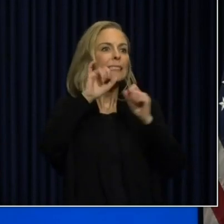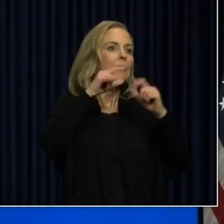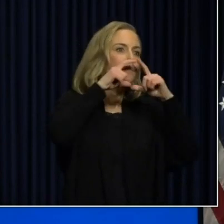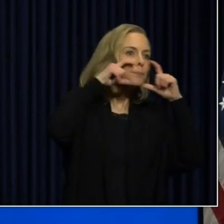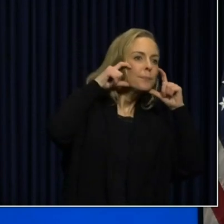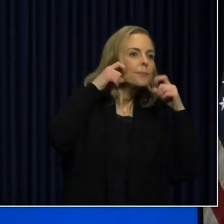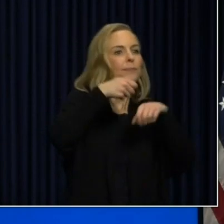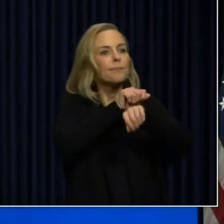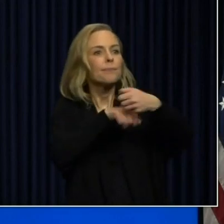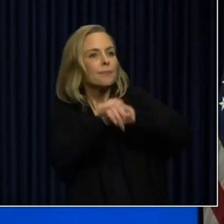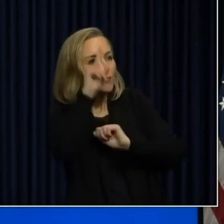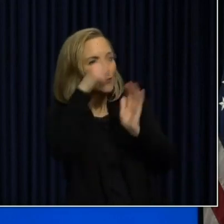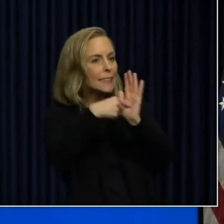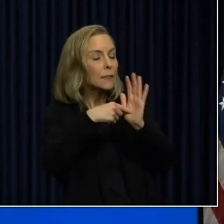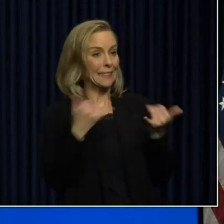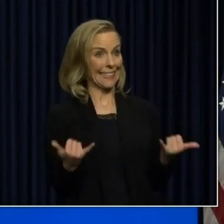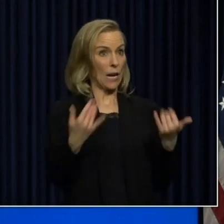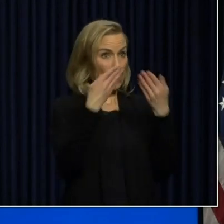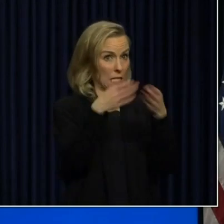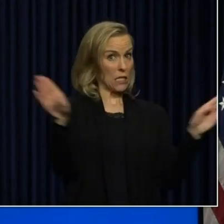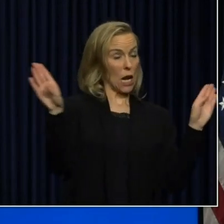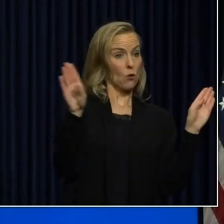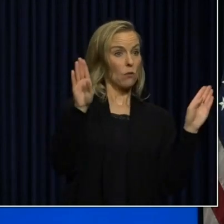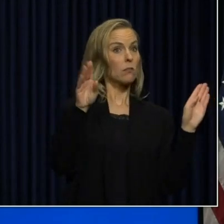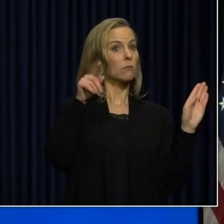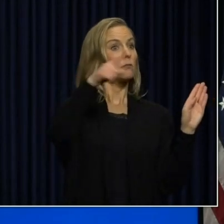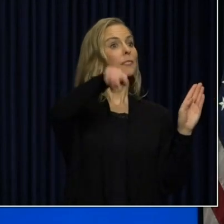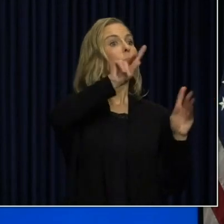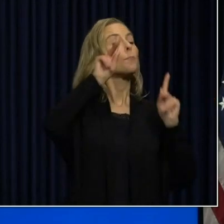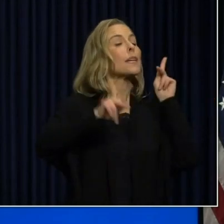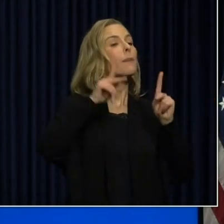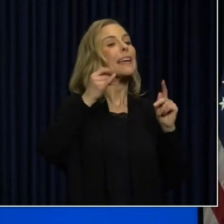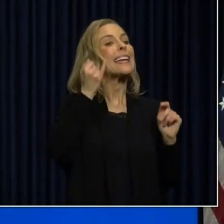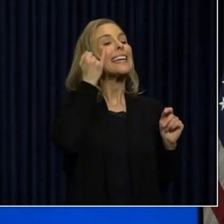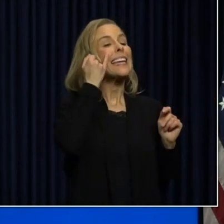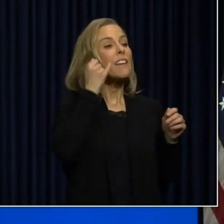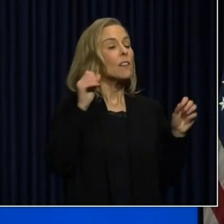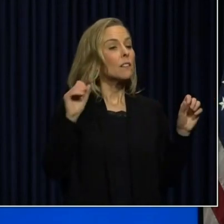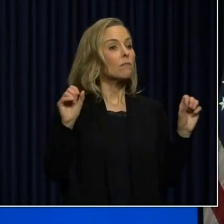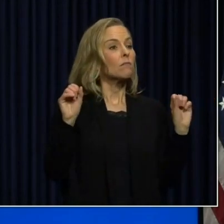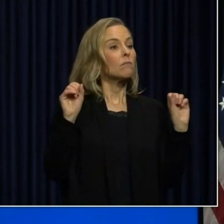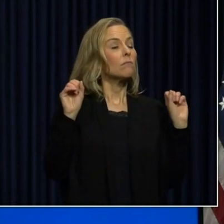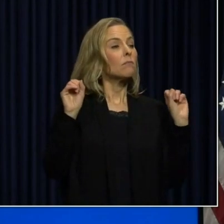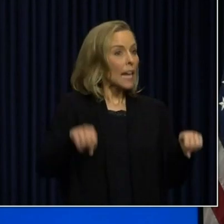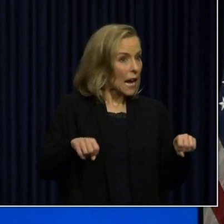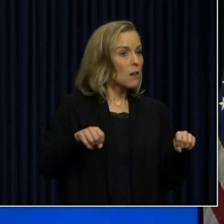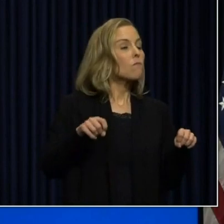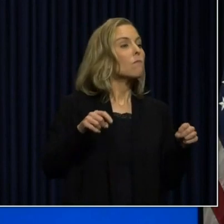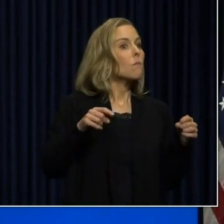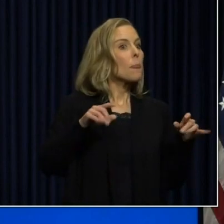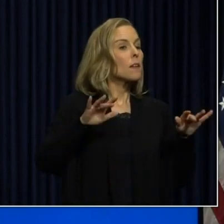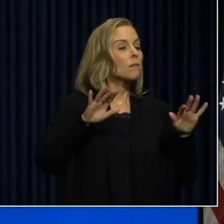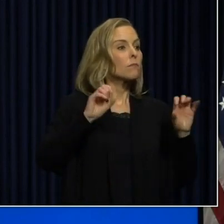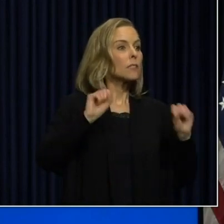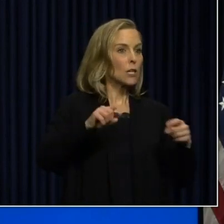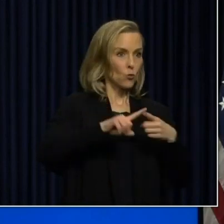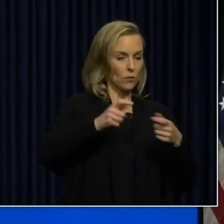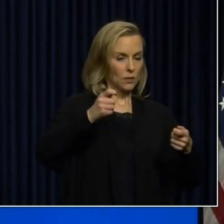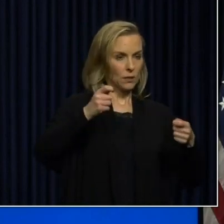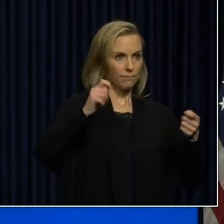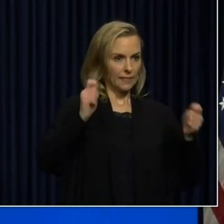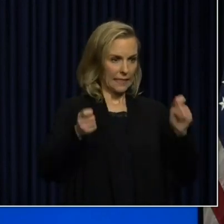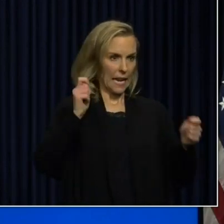now in the general public, if we're able to ease up on certain things, then we're going to go from encouraging people to